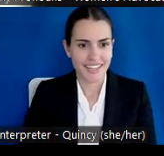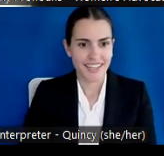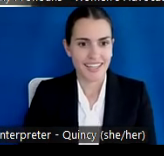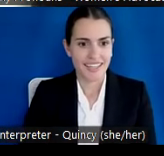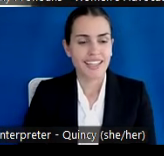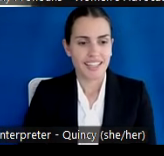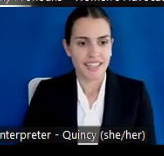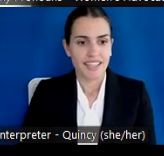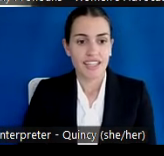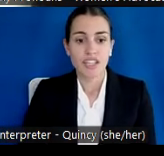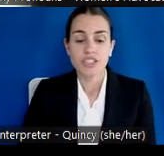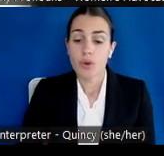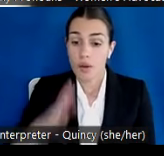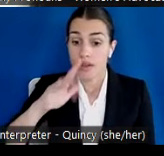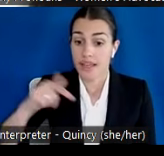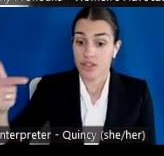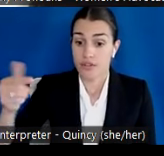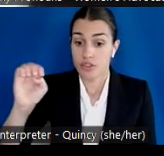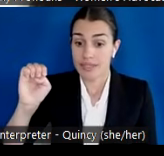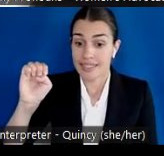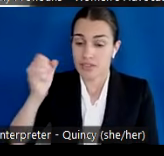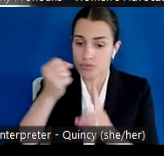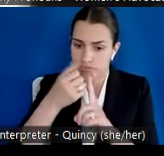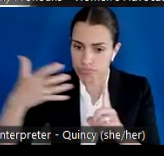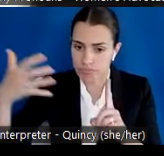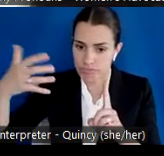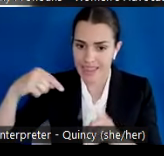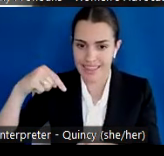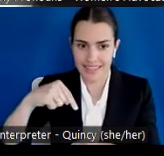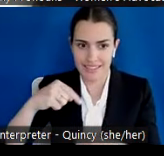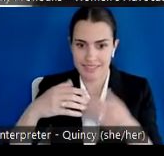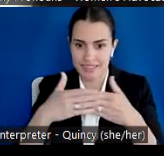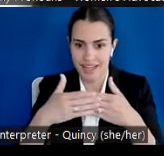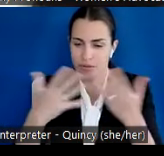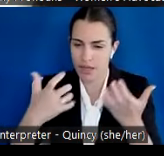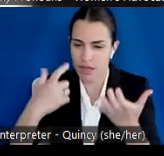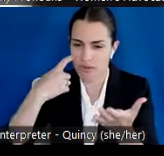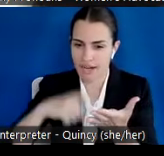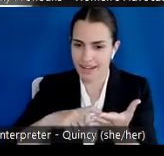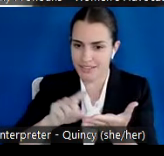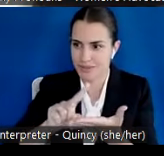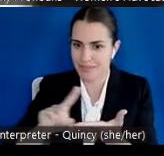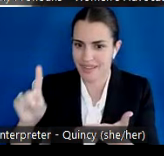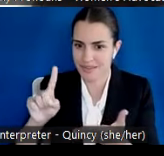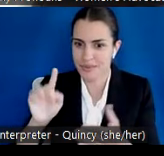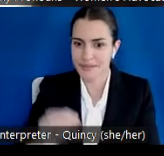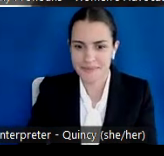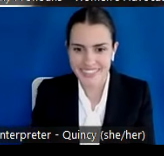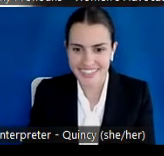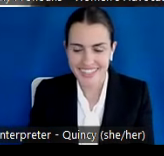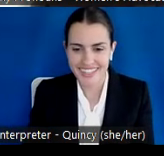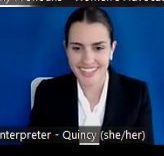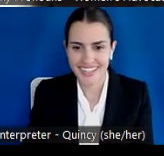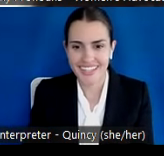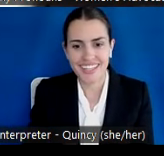So I'm going to hand it over to E to kind of introduce this first slide, which you may recognize from one. Thank